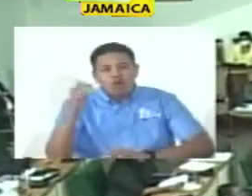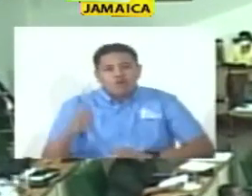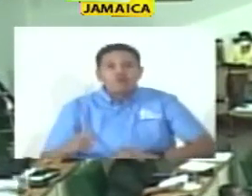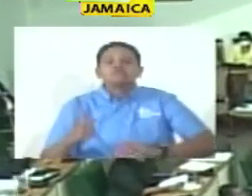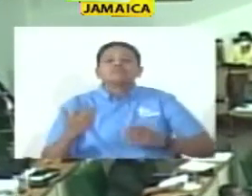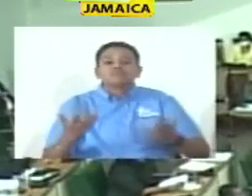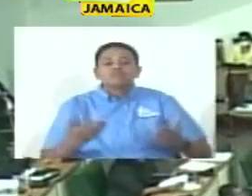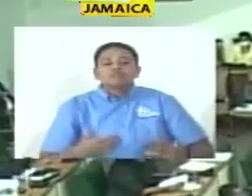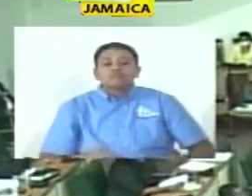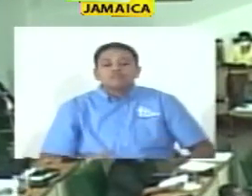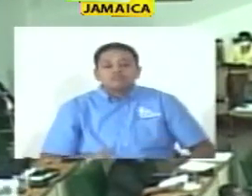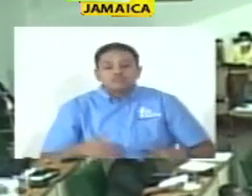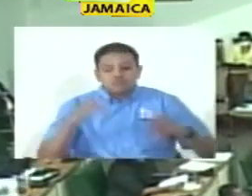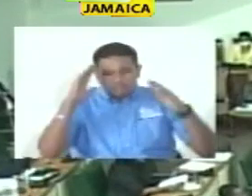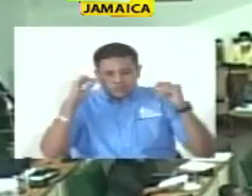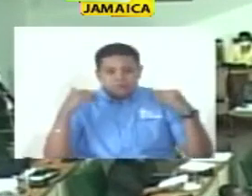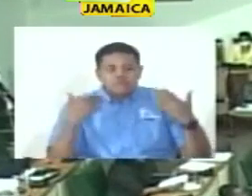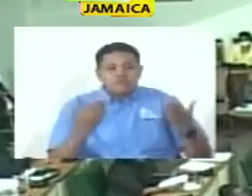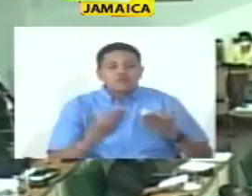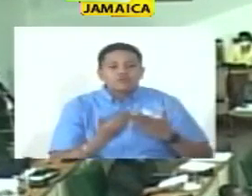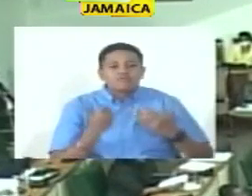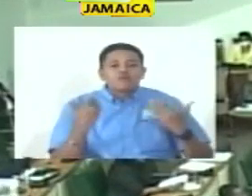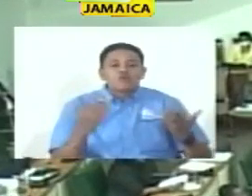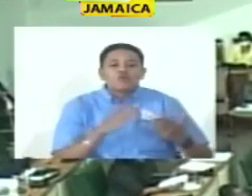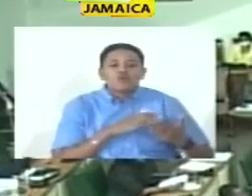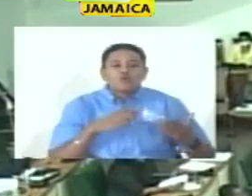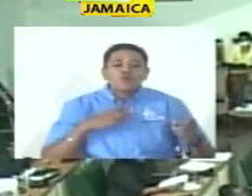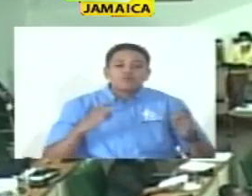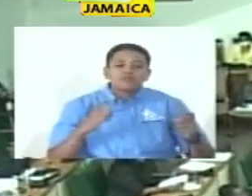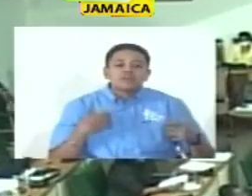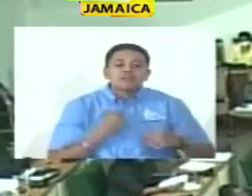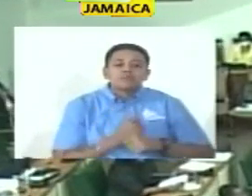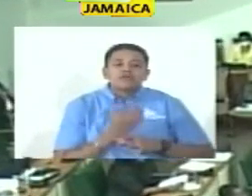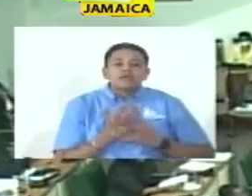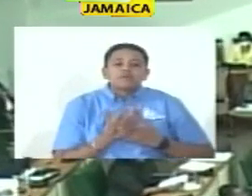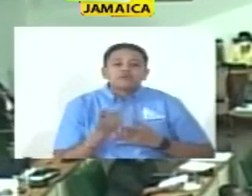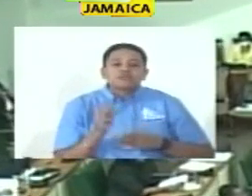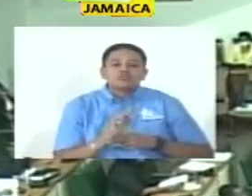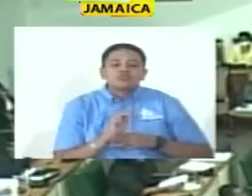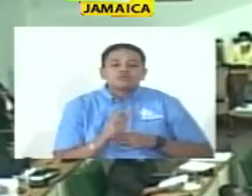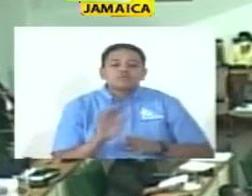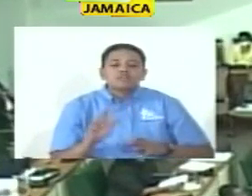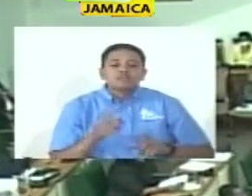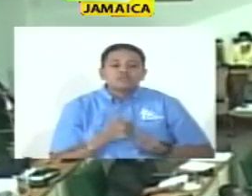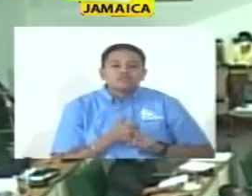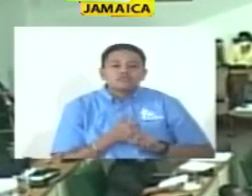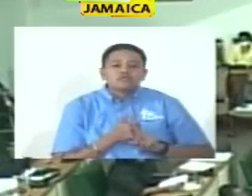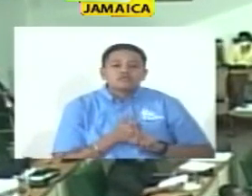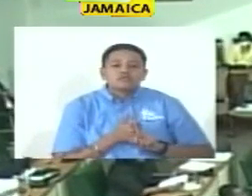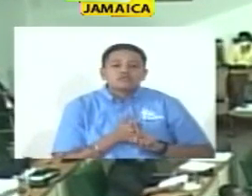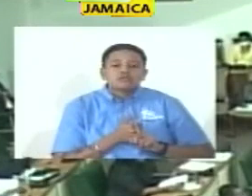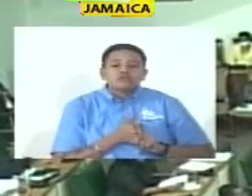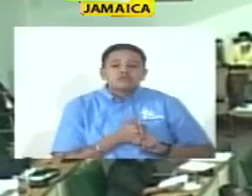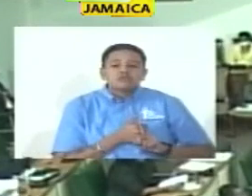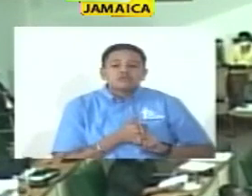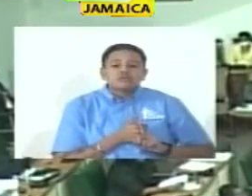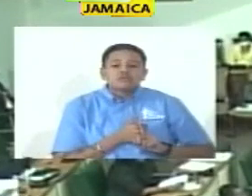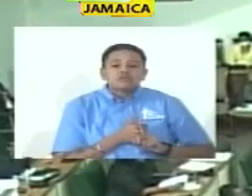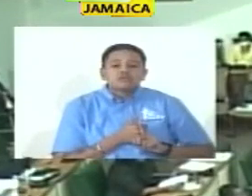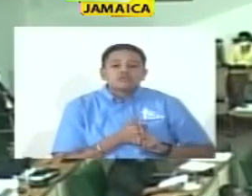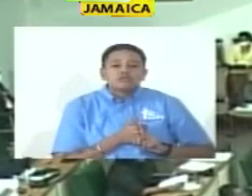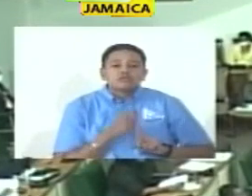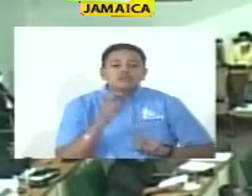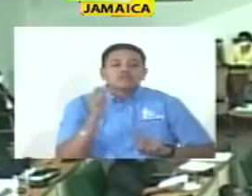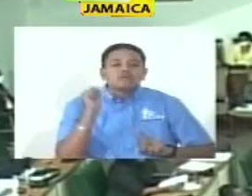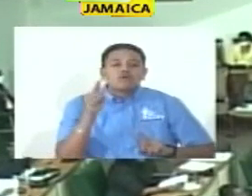Sorry, President, before you go to committee, could I make an appeal to the minister? If, given all you have just